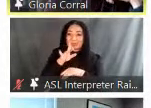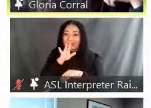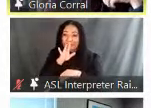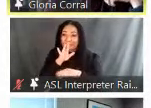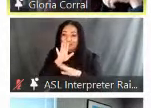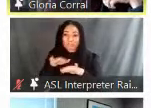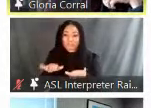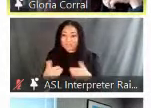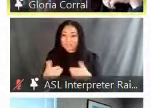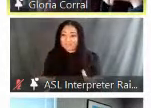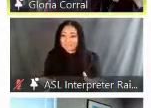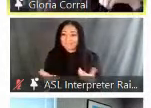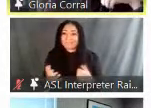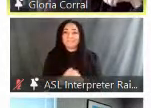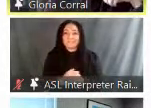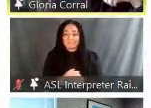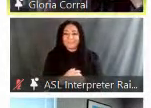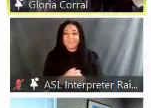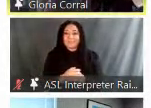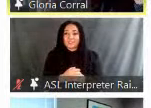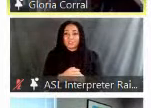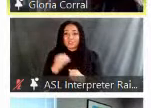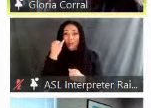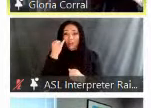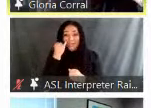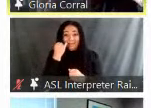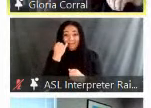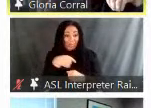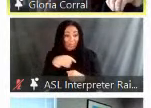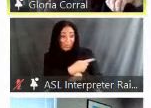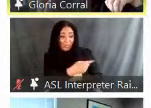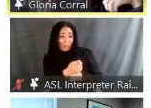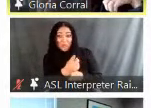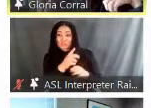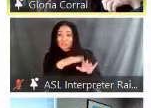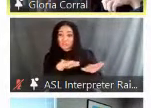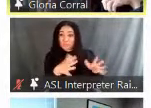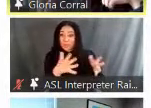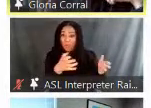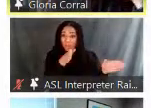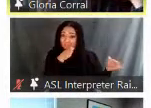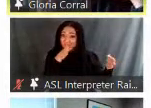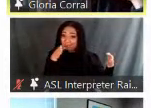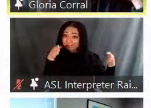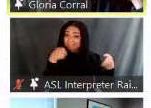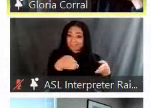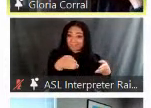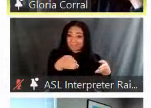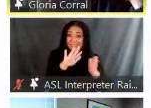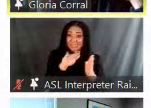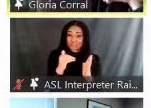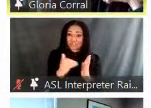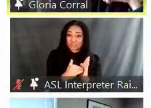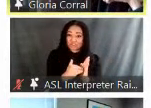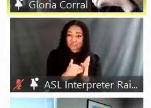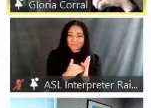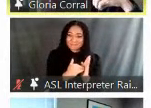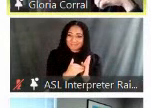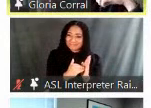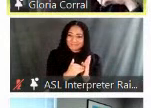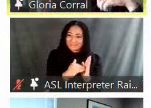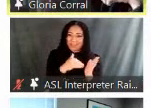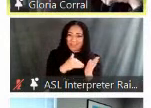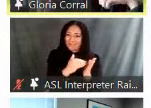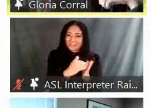children. And if those are the children we want at the center, right? I'm not sure it often is, right?